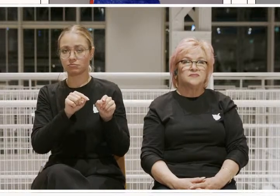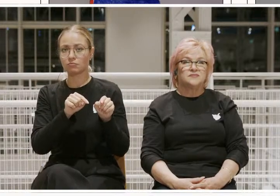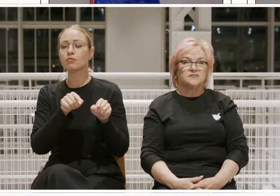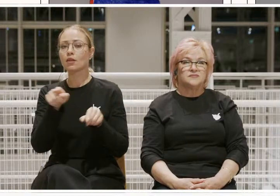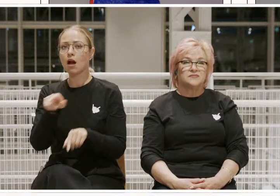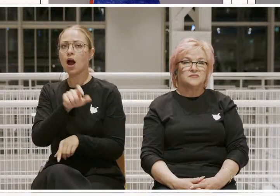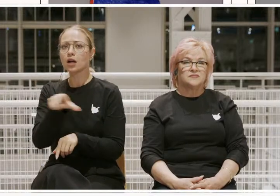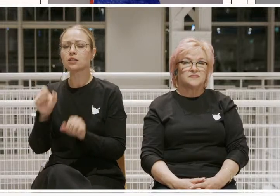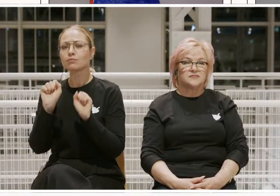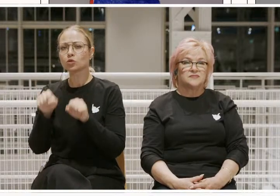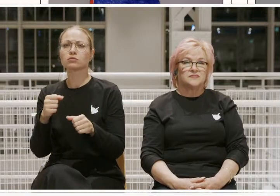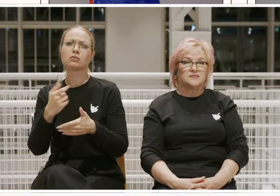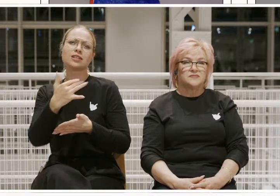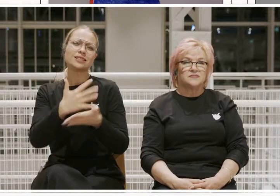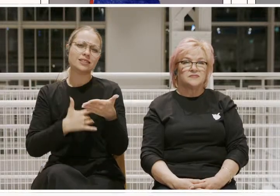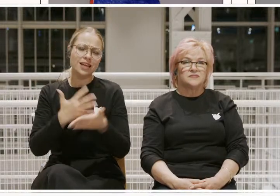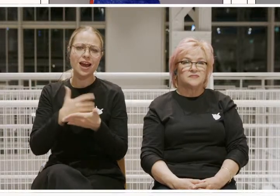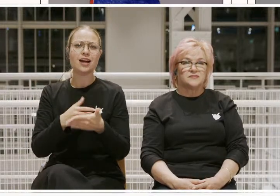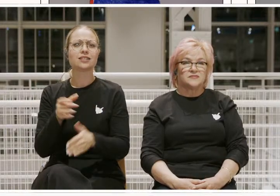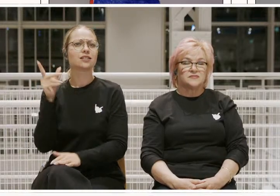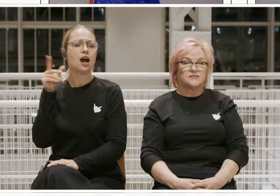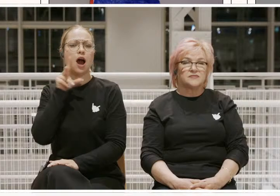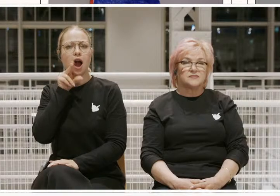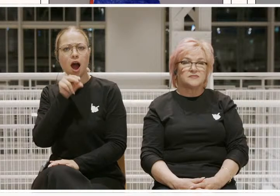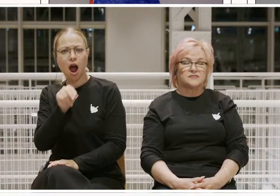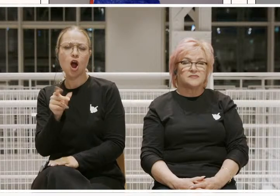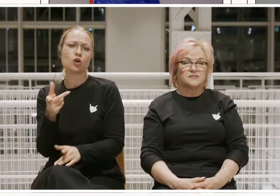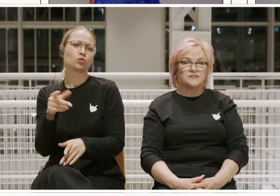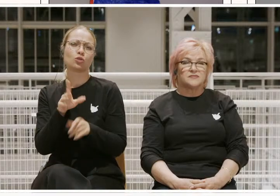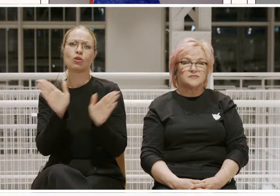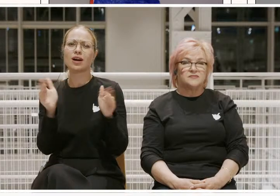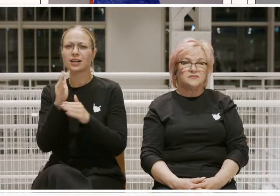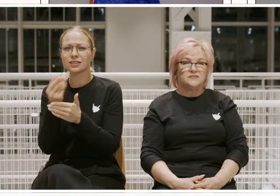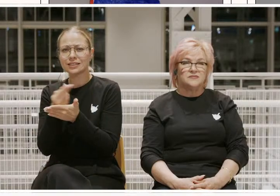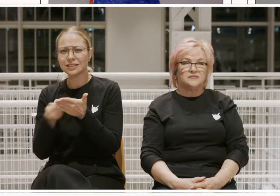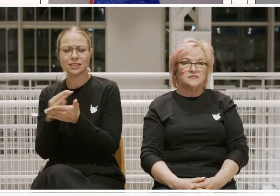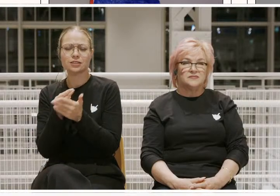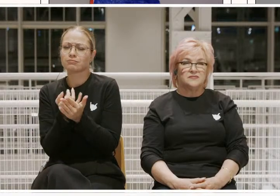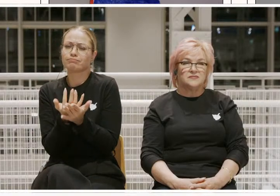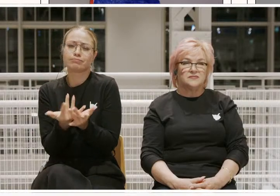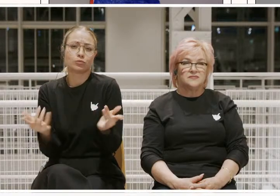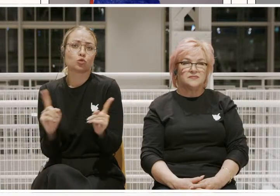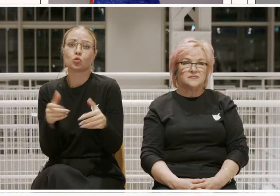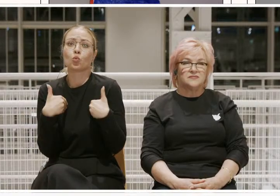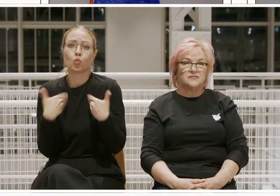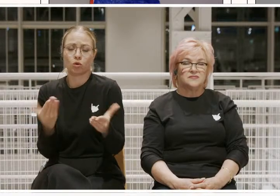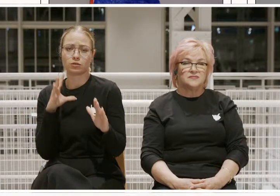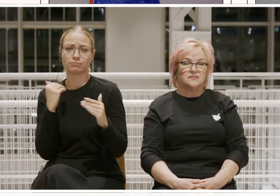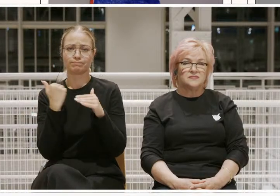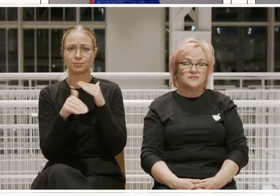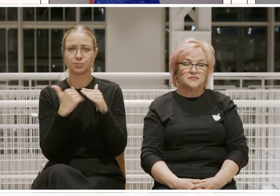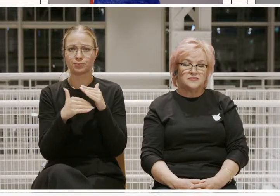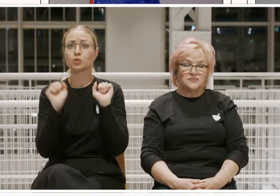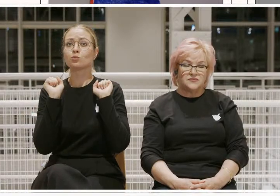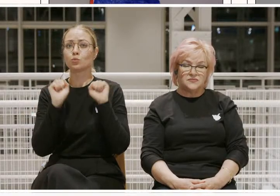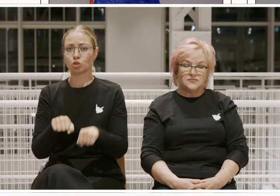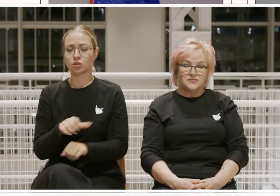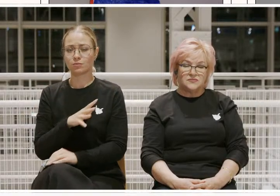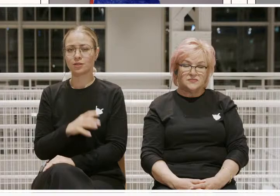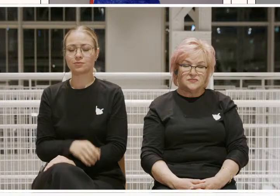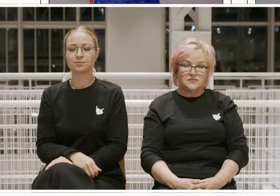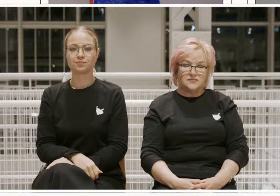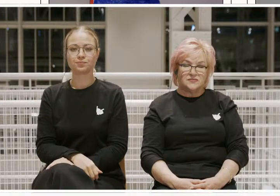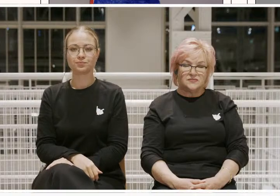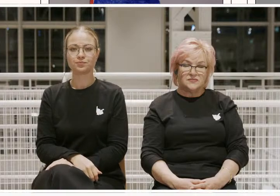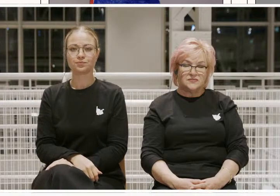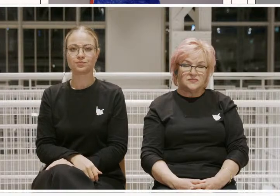audio, or video formats. And this website